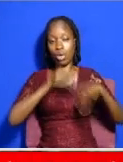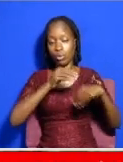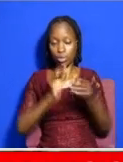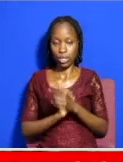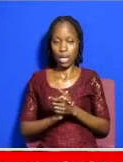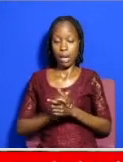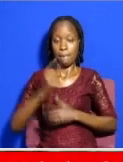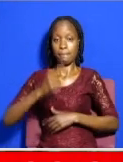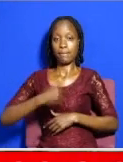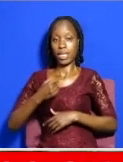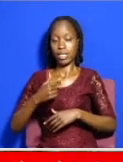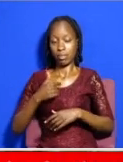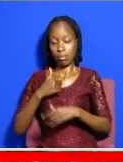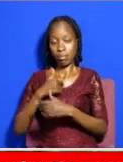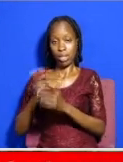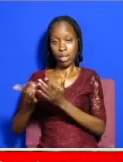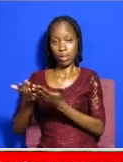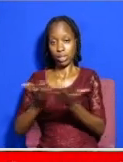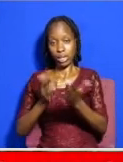Mimi mwenyewe nitaongoza.